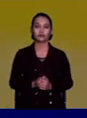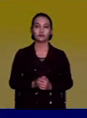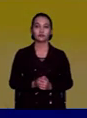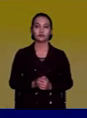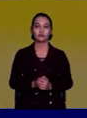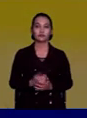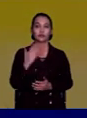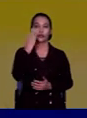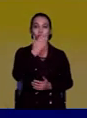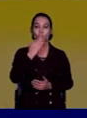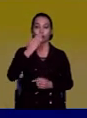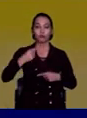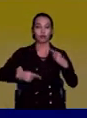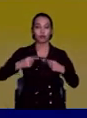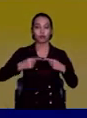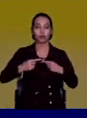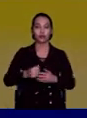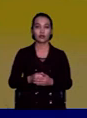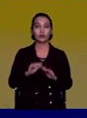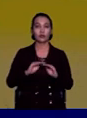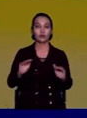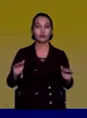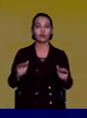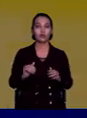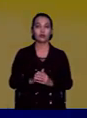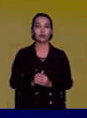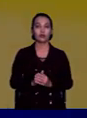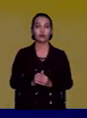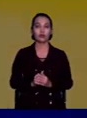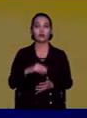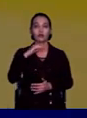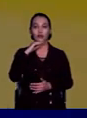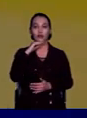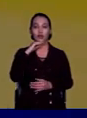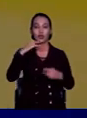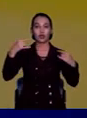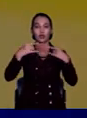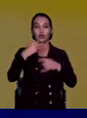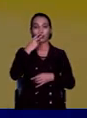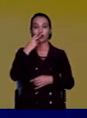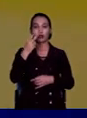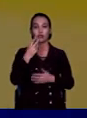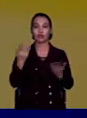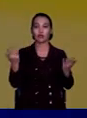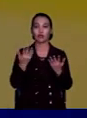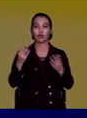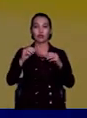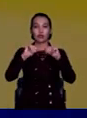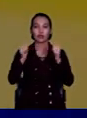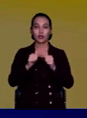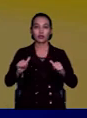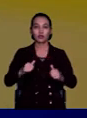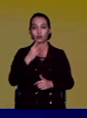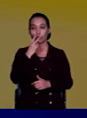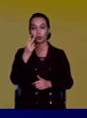o'tamiz. Yuzalarni taqqoslash. Bolajonlar, diqqat bilan ekranga qarang. Qanday shakl hosil